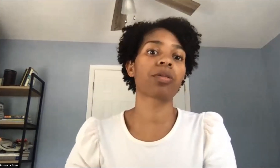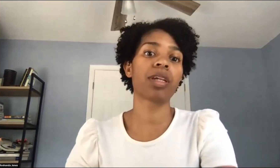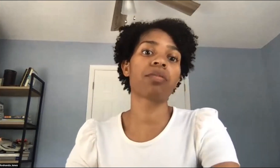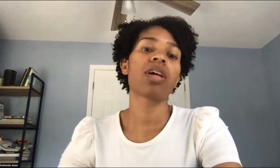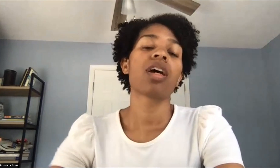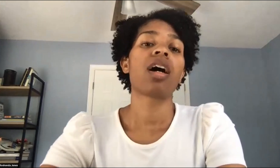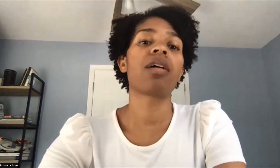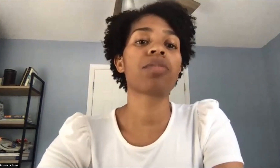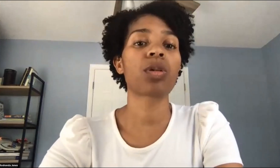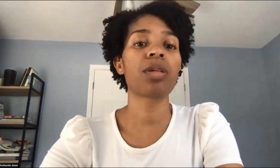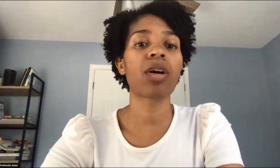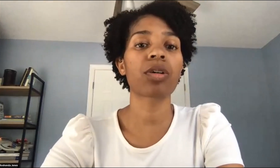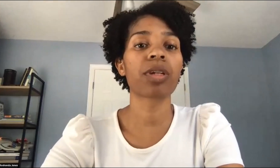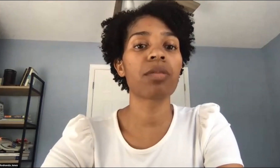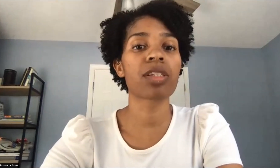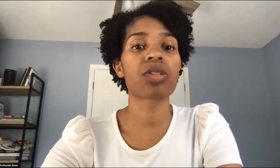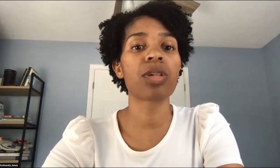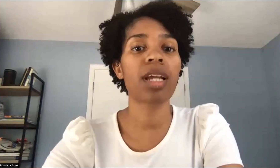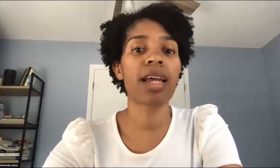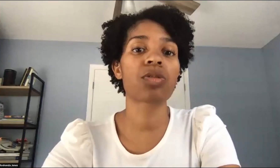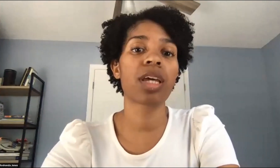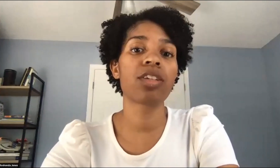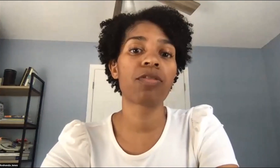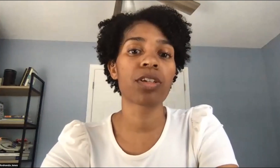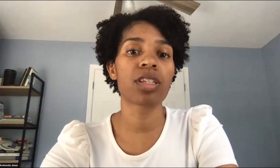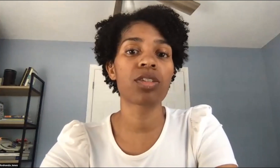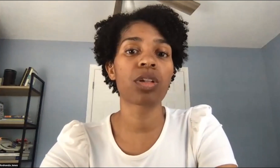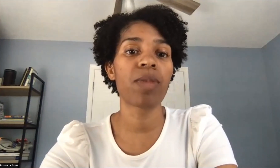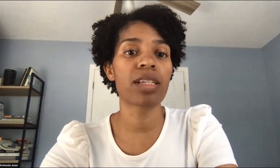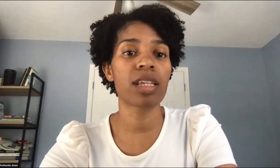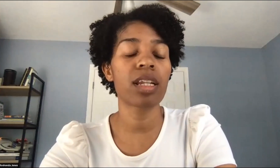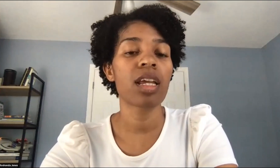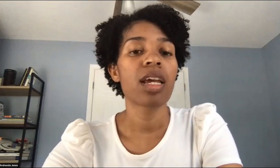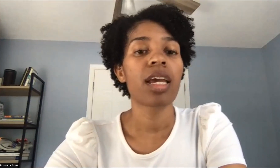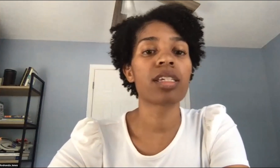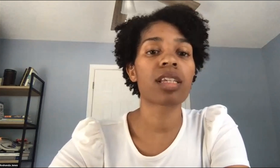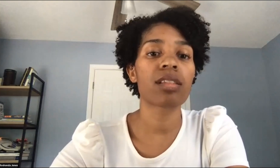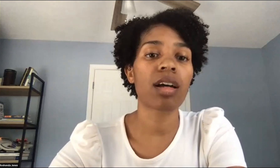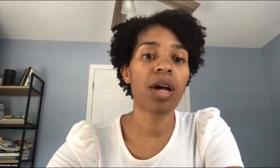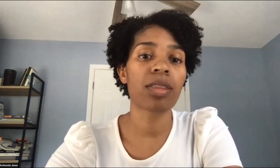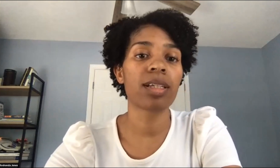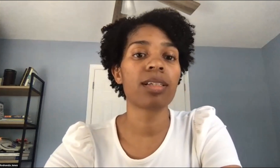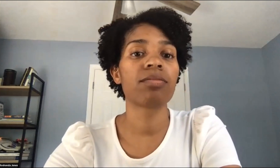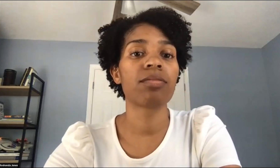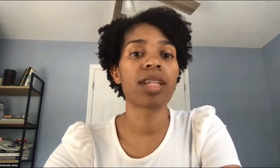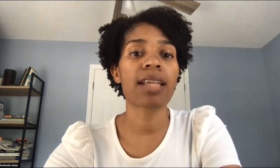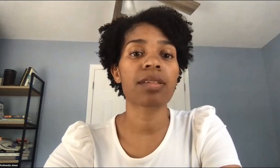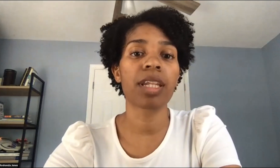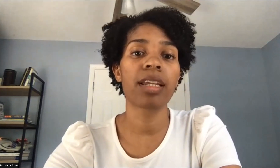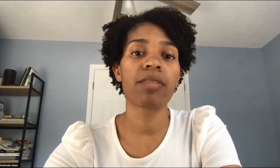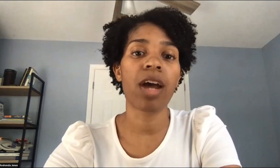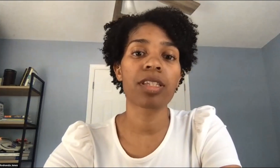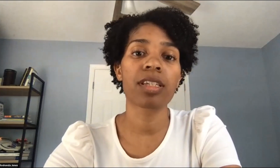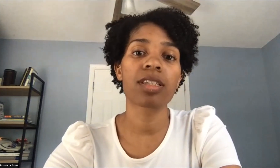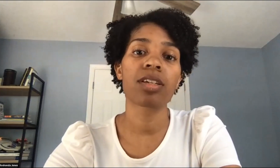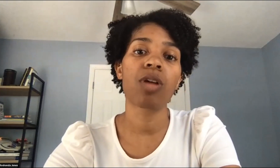Bell Kareem. Tony Bell Kareem is a student at Tulane University School of Medicine, and she's going to talk about the